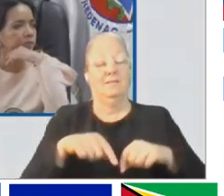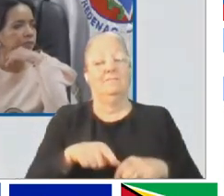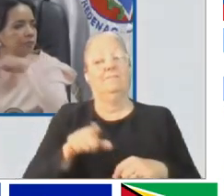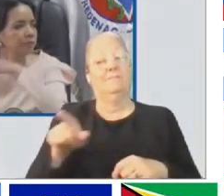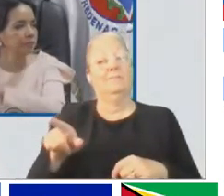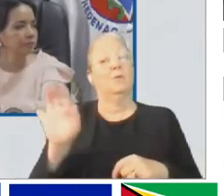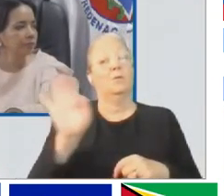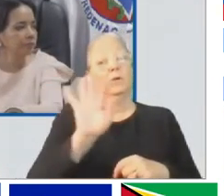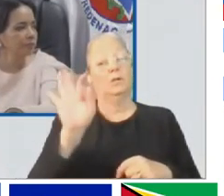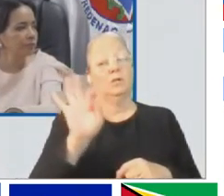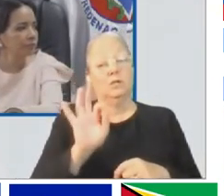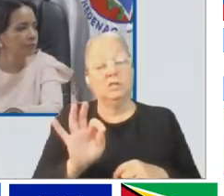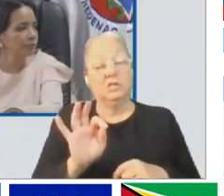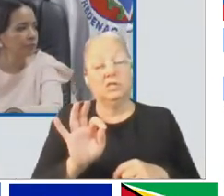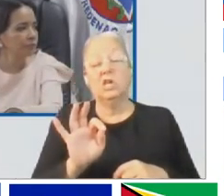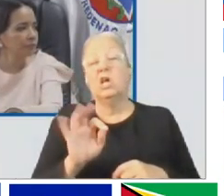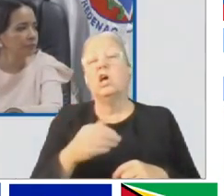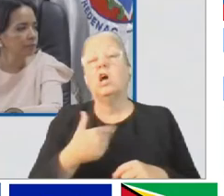our delegates.